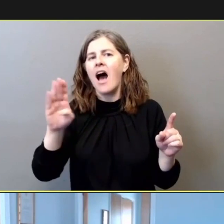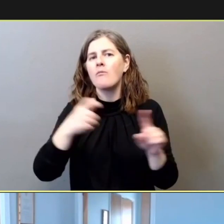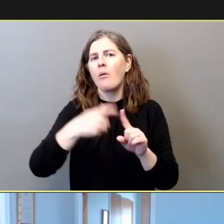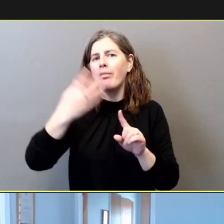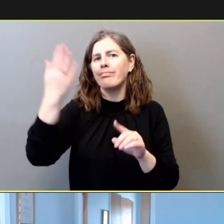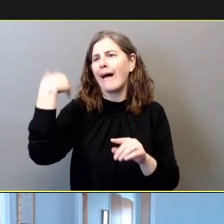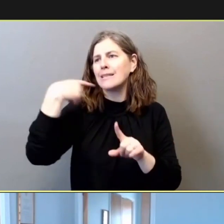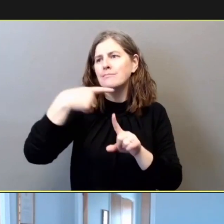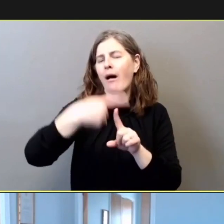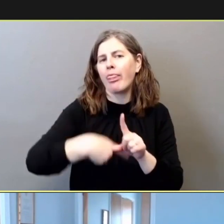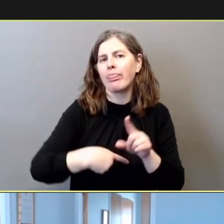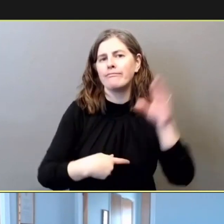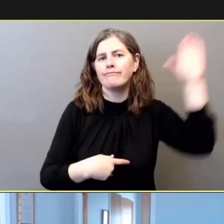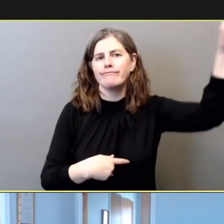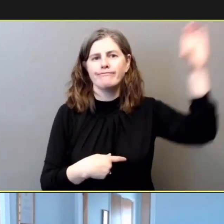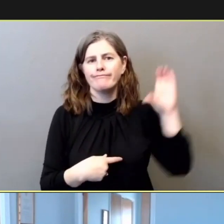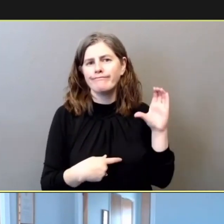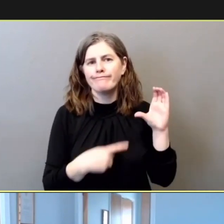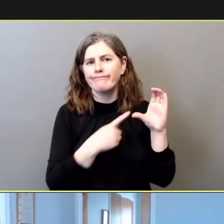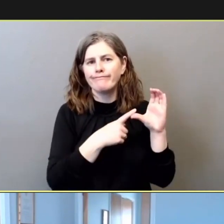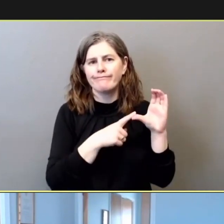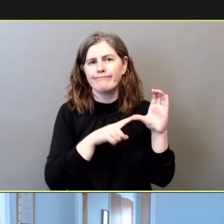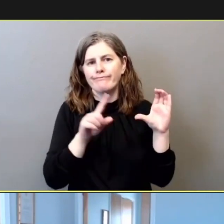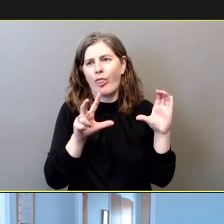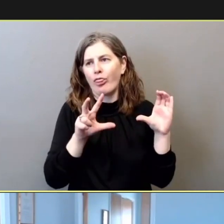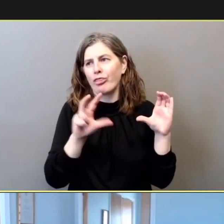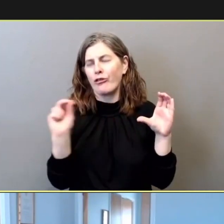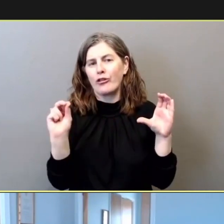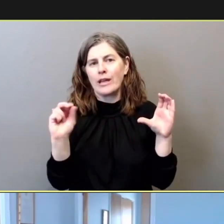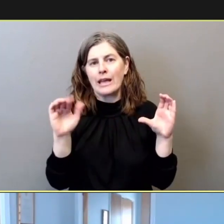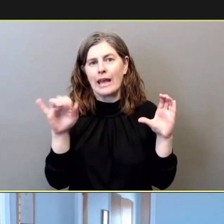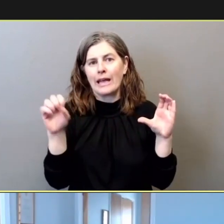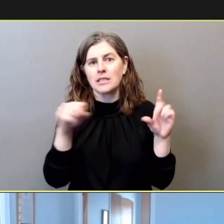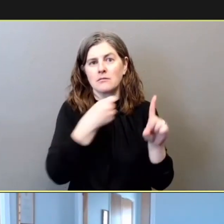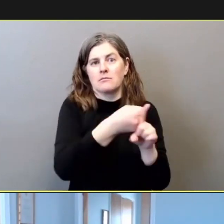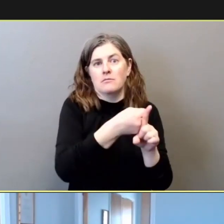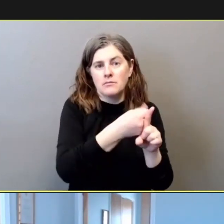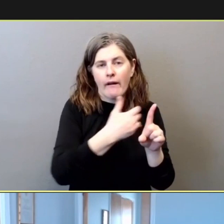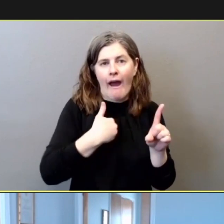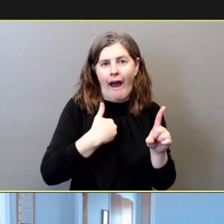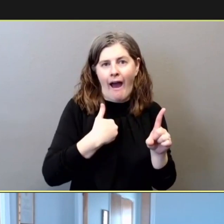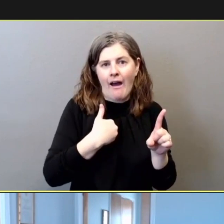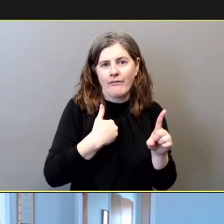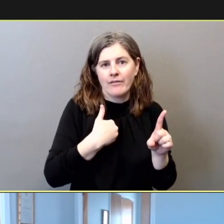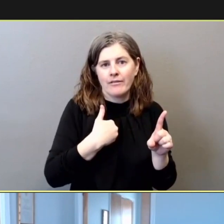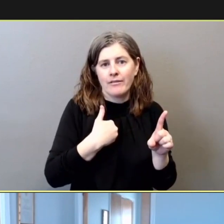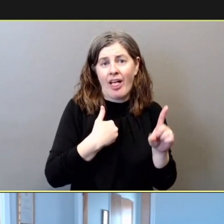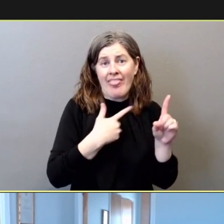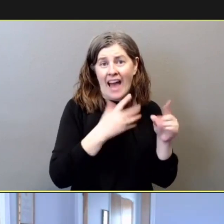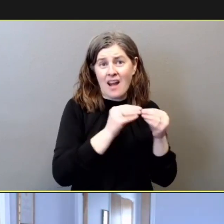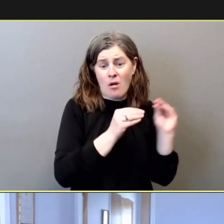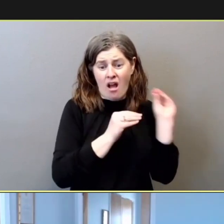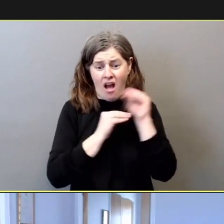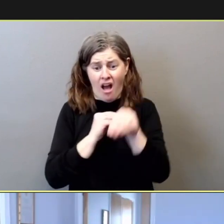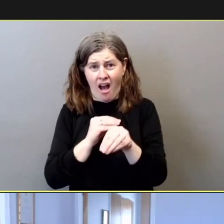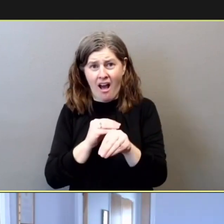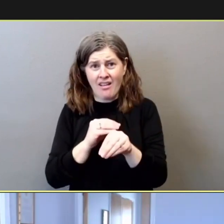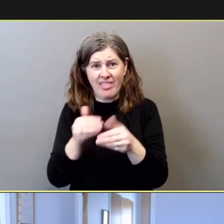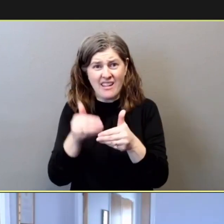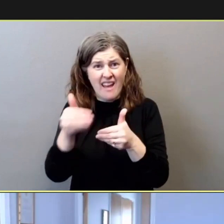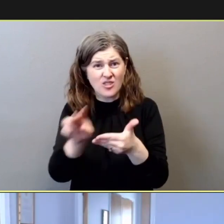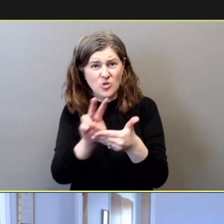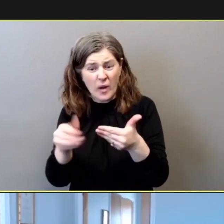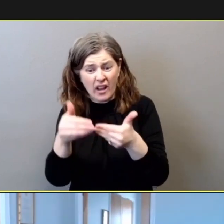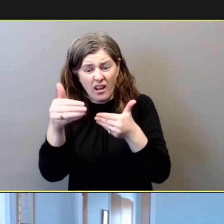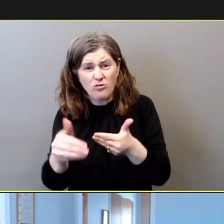ago that showed 30 cases, they would actually not be included at all in the next